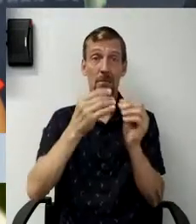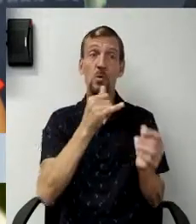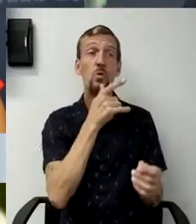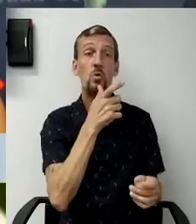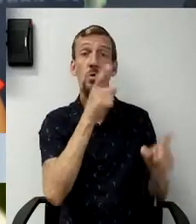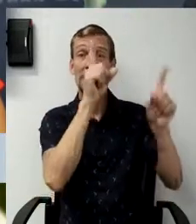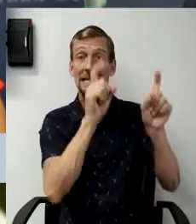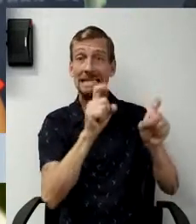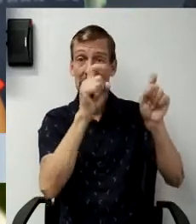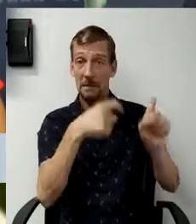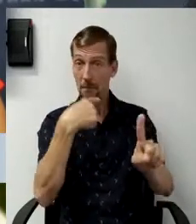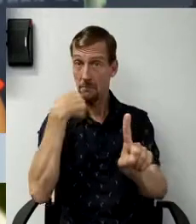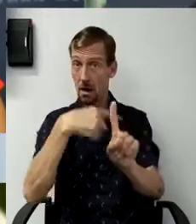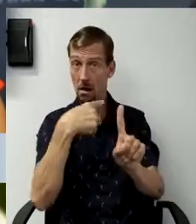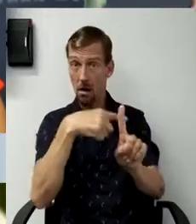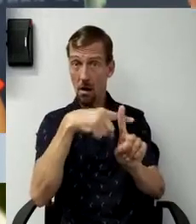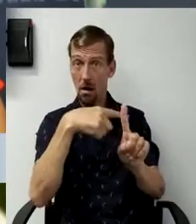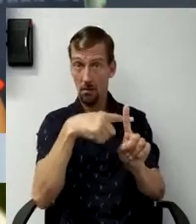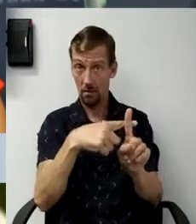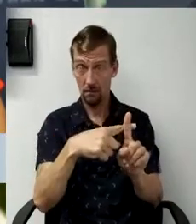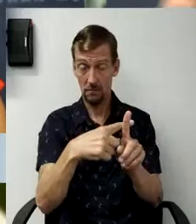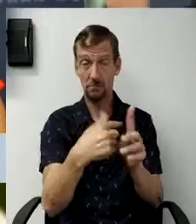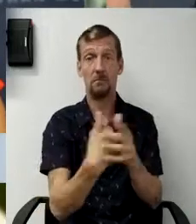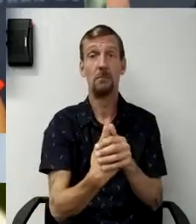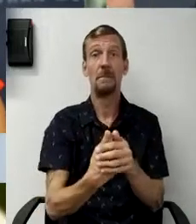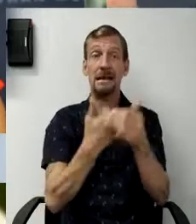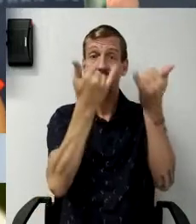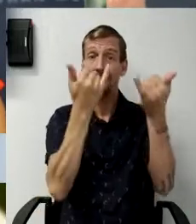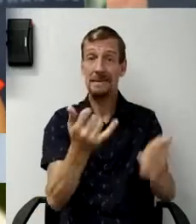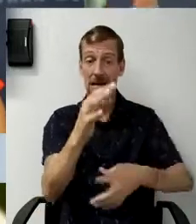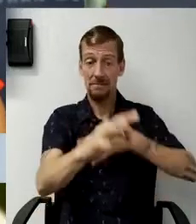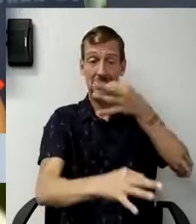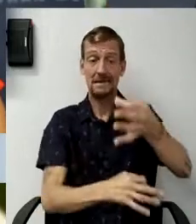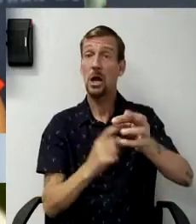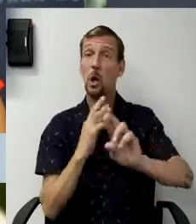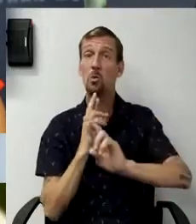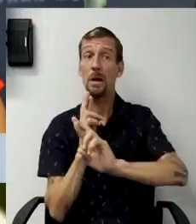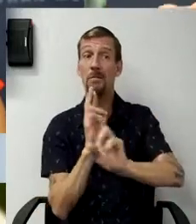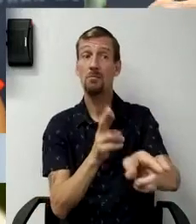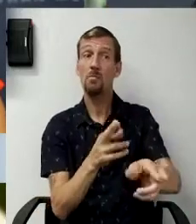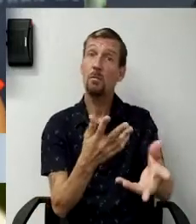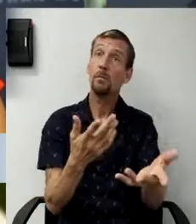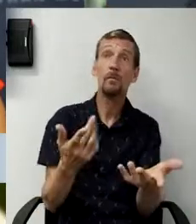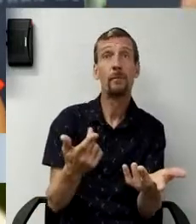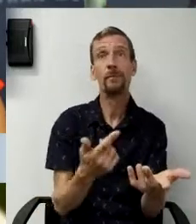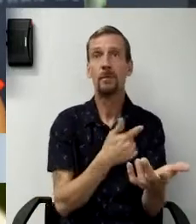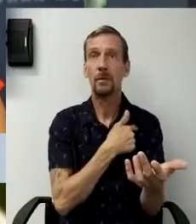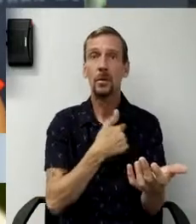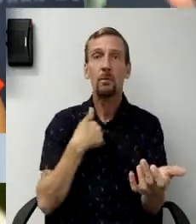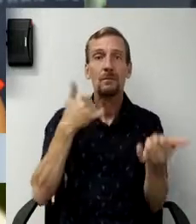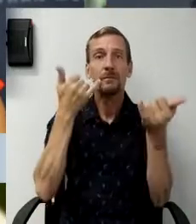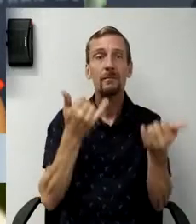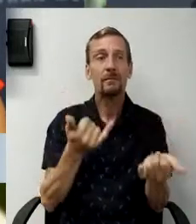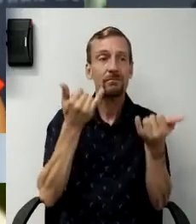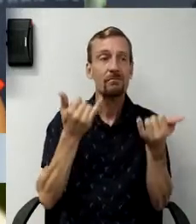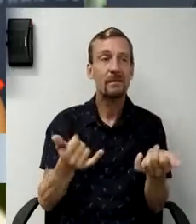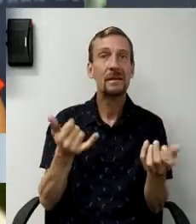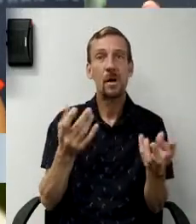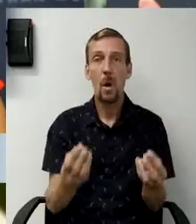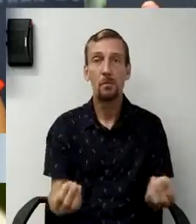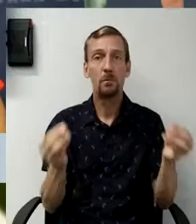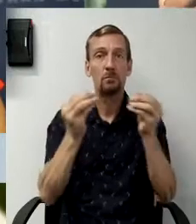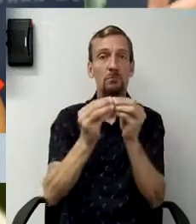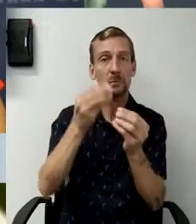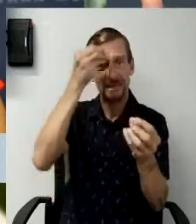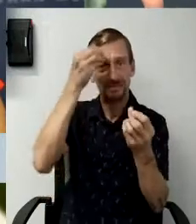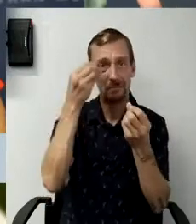that test positive, we now, instead of reporting since inception, we're actually, because it's more important